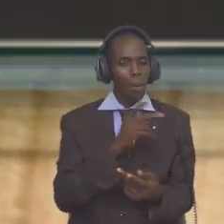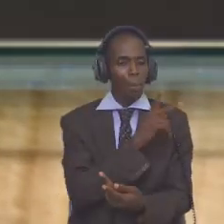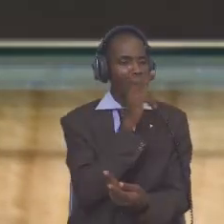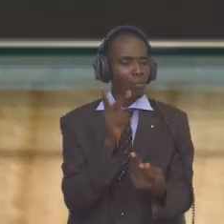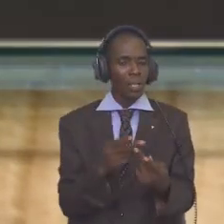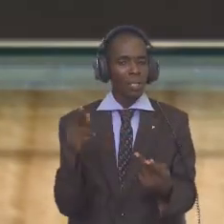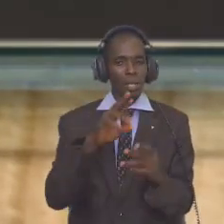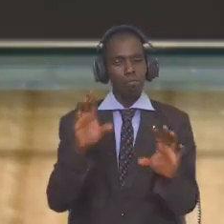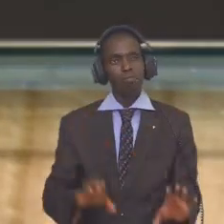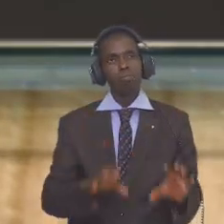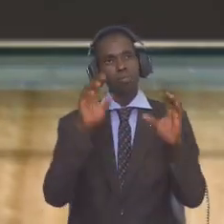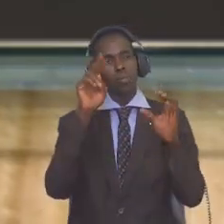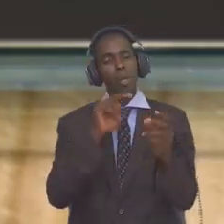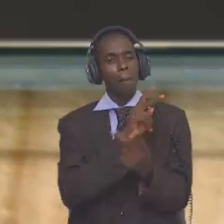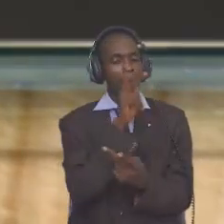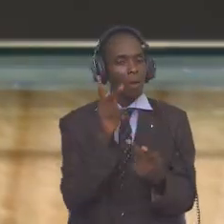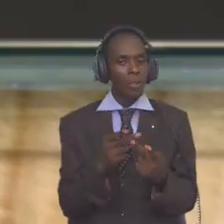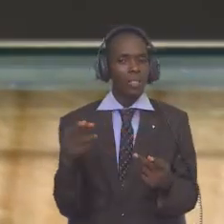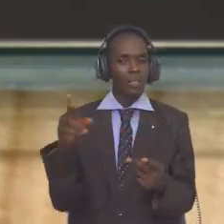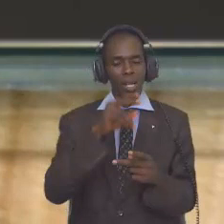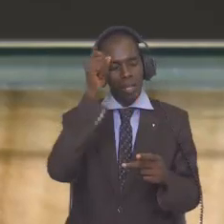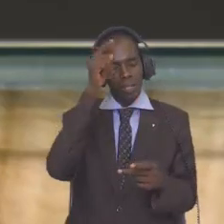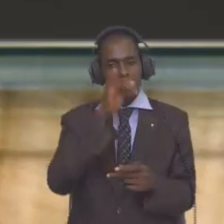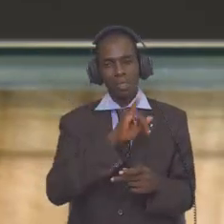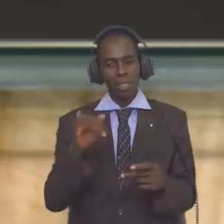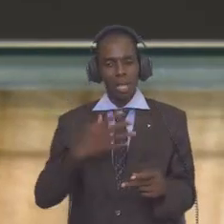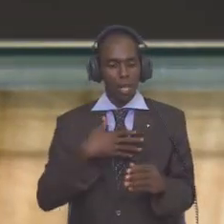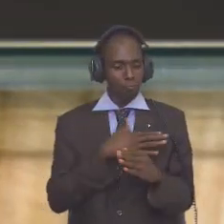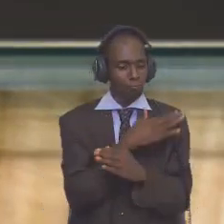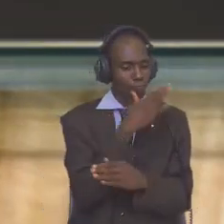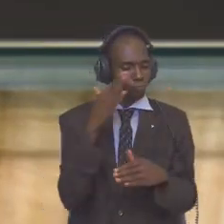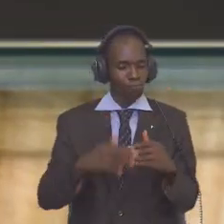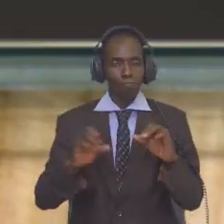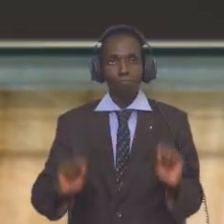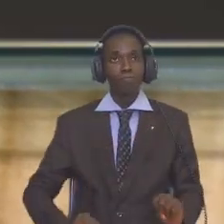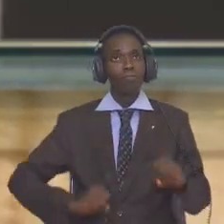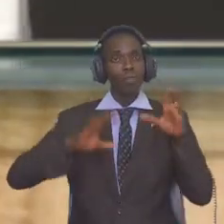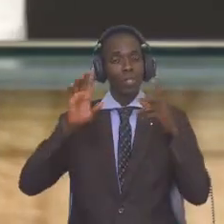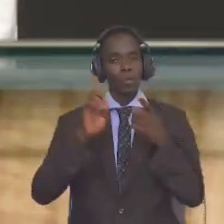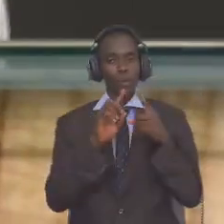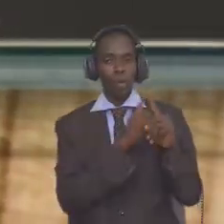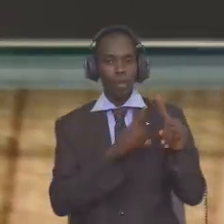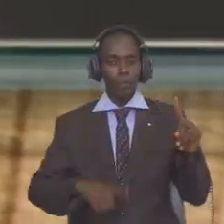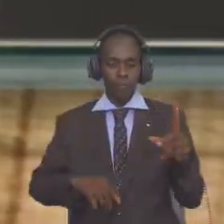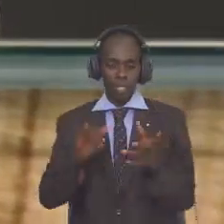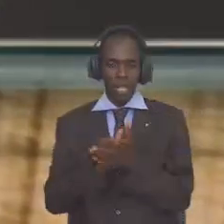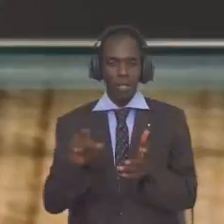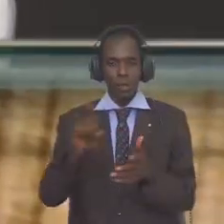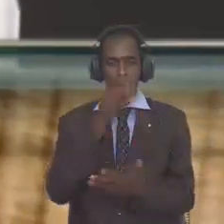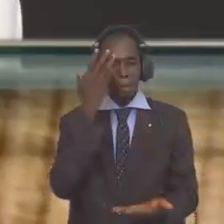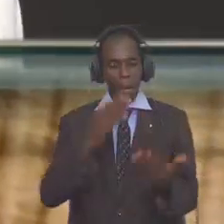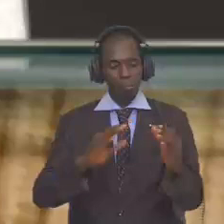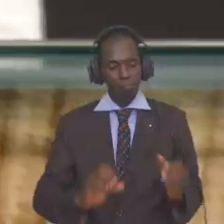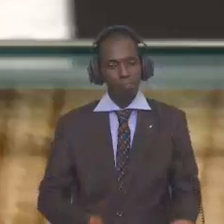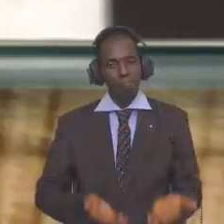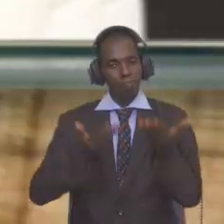consecration, that will perfect their yieldedness and absolute surrender to the Lord, that you may present every